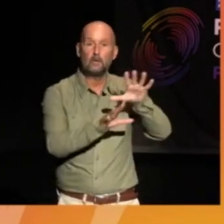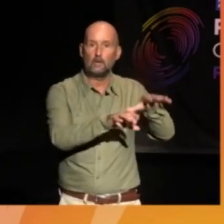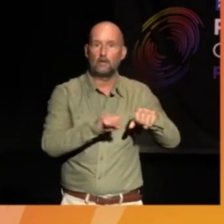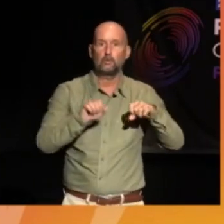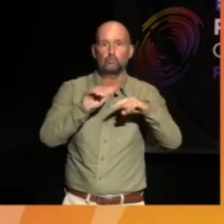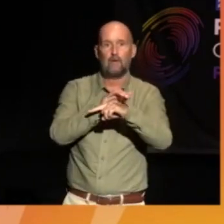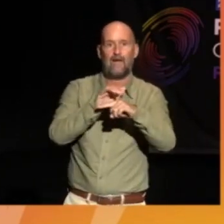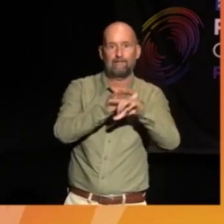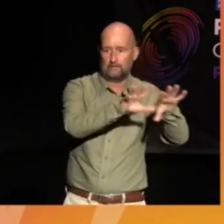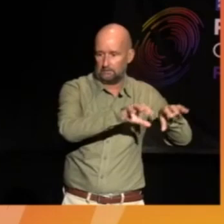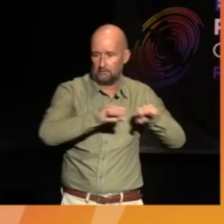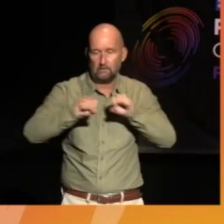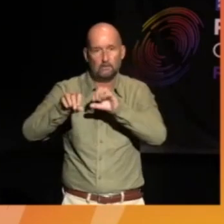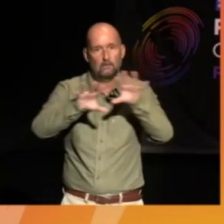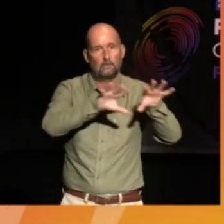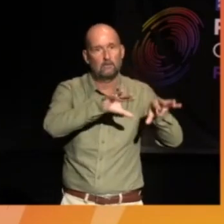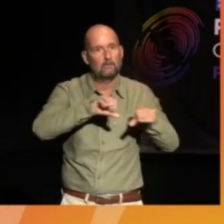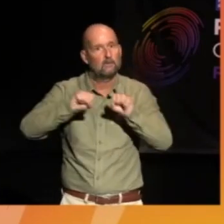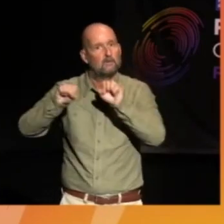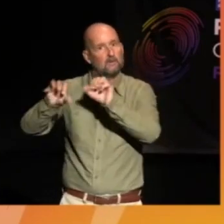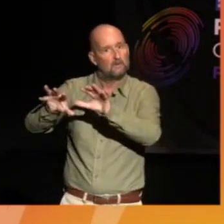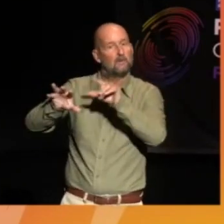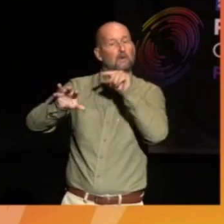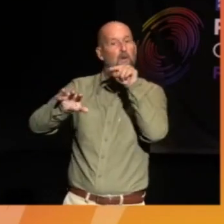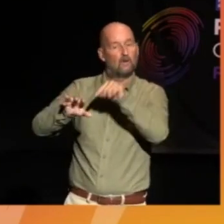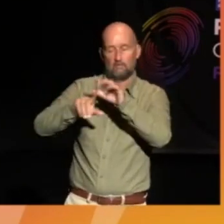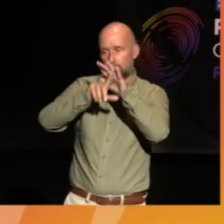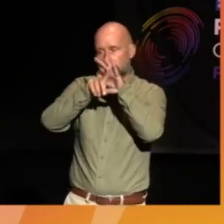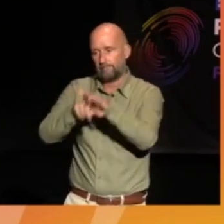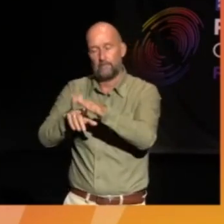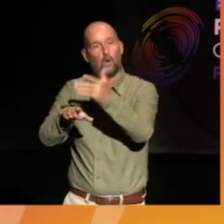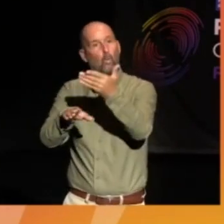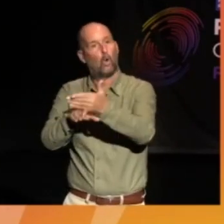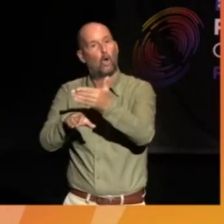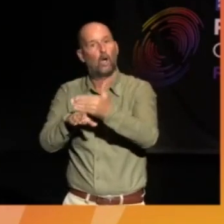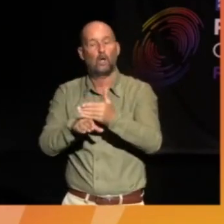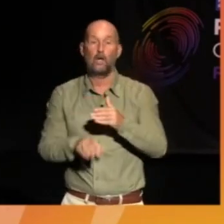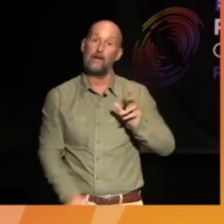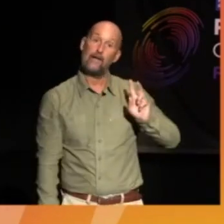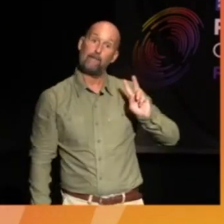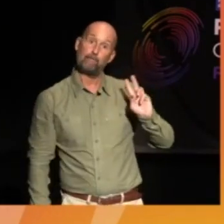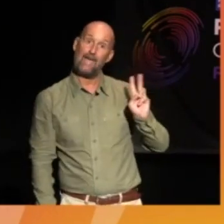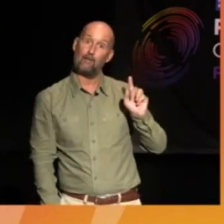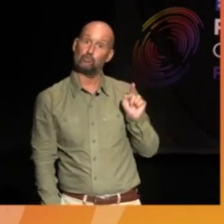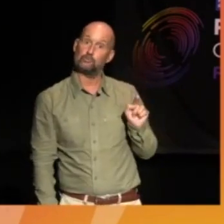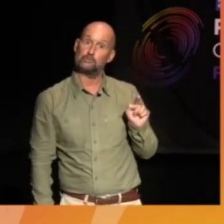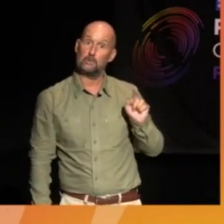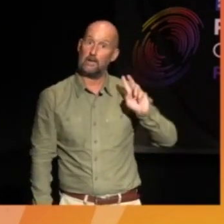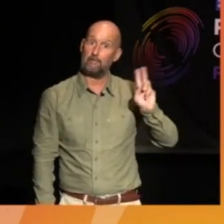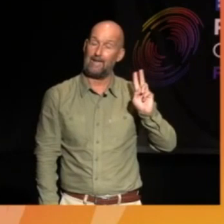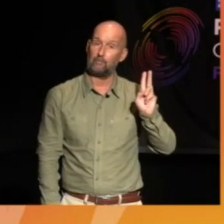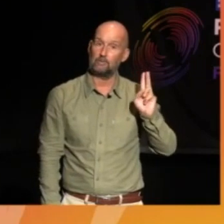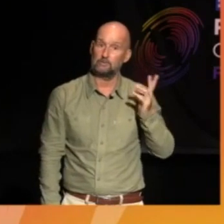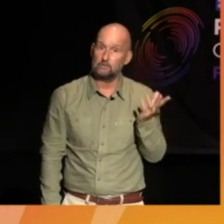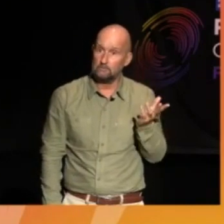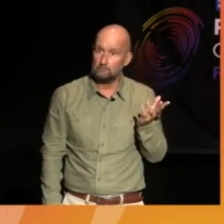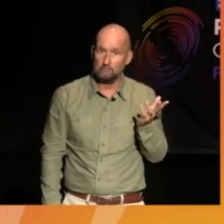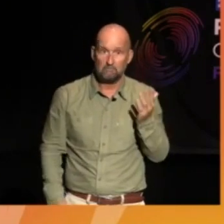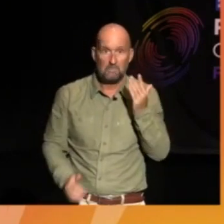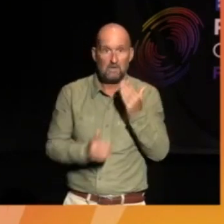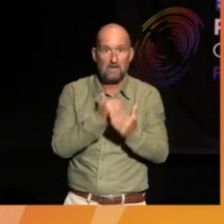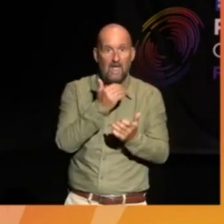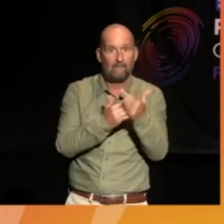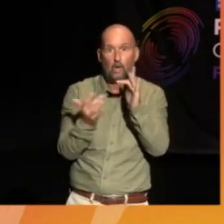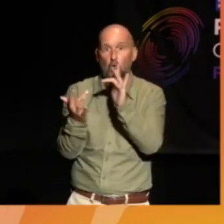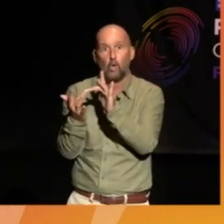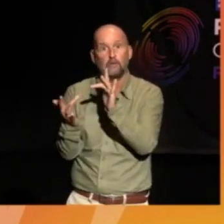different places where they are put in work. And their parents, the parents, they never get a chance to contact